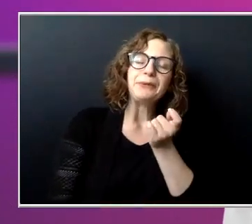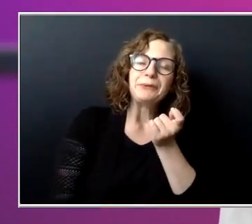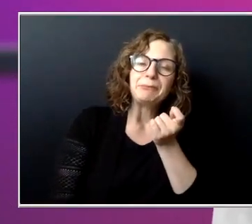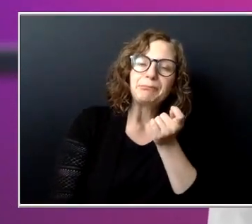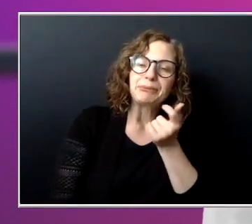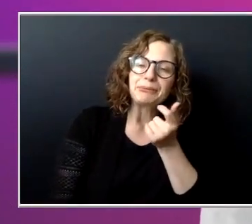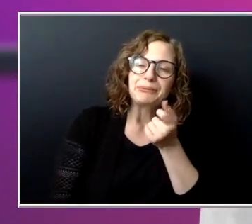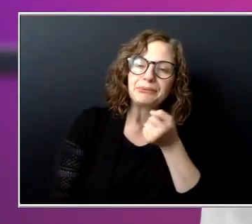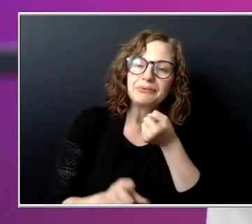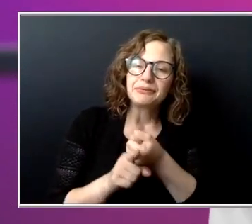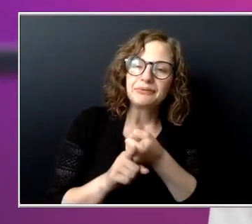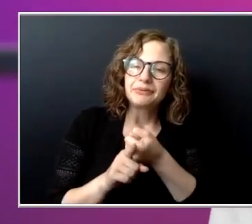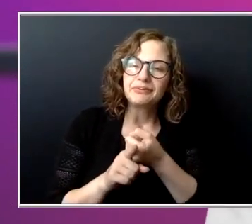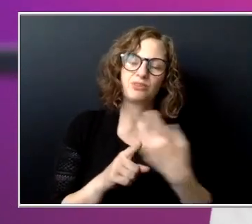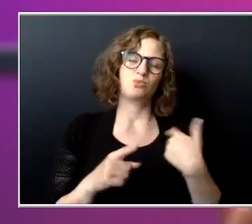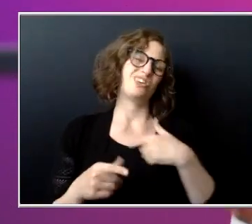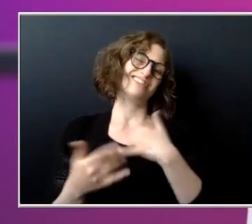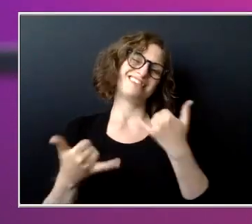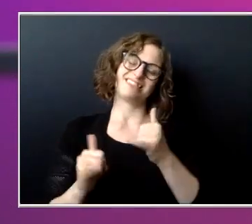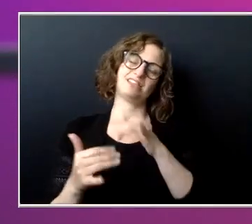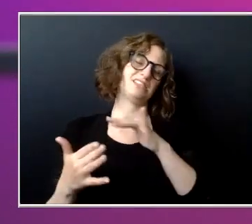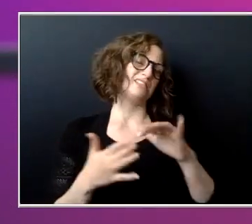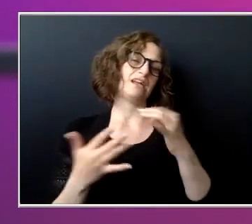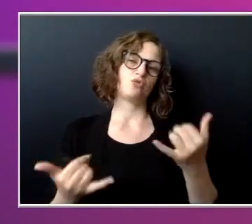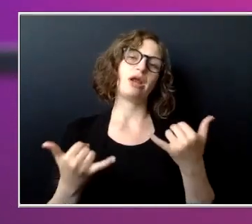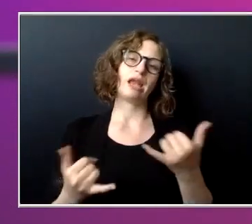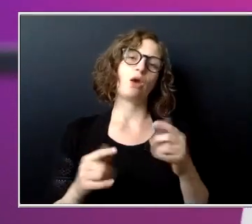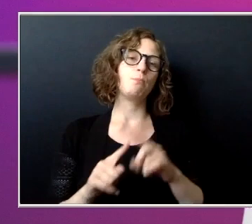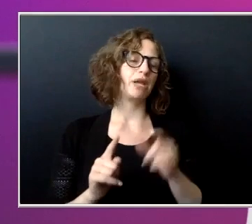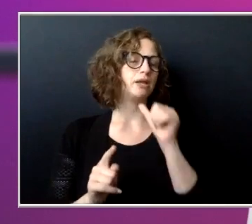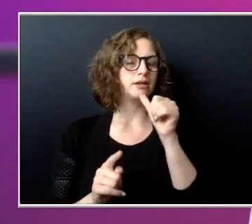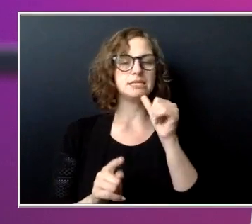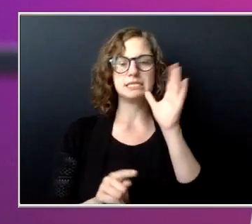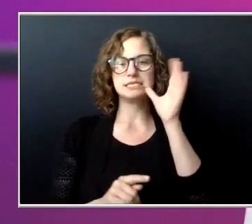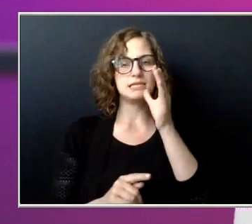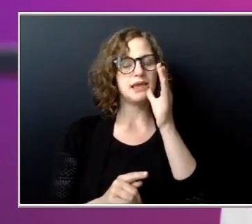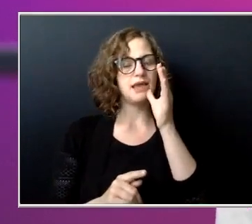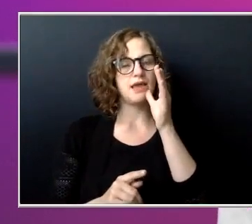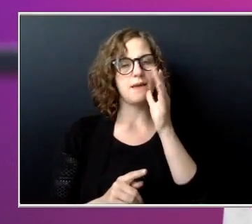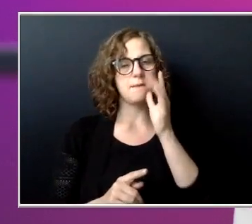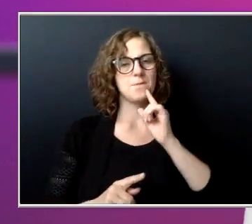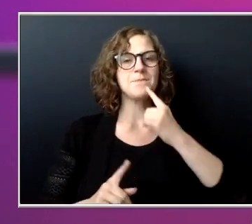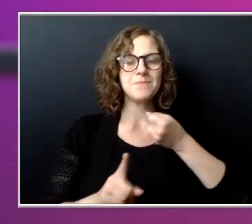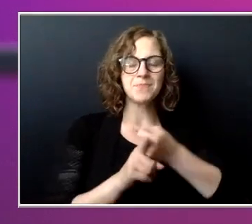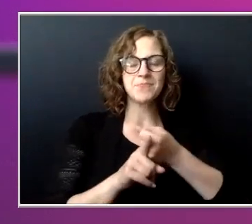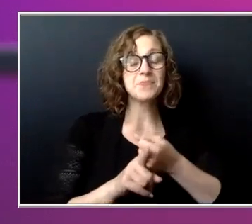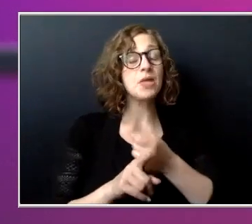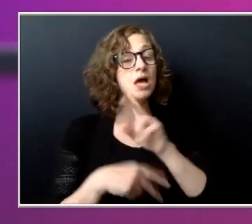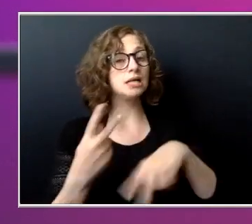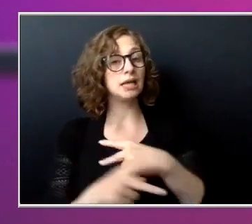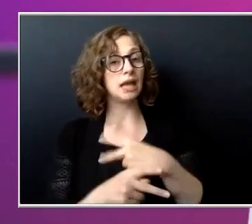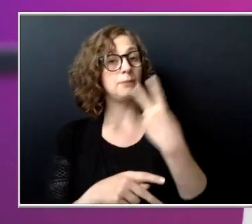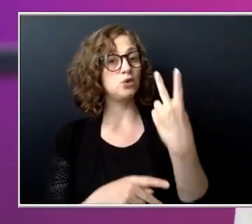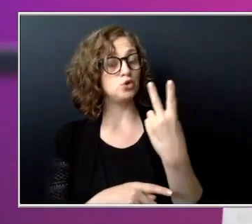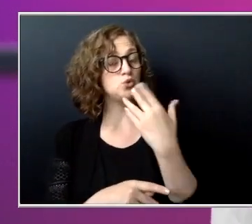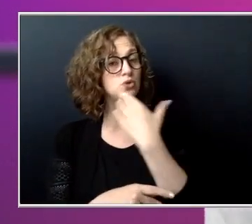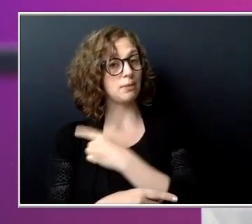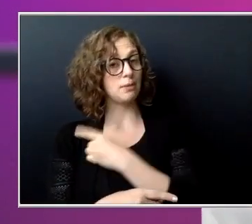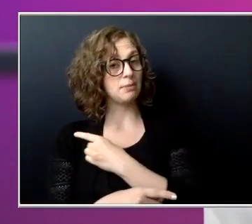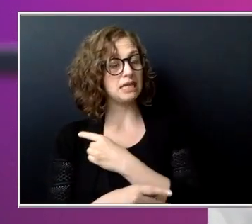pandemic. For type 2 diabetes, it's a little bit more nuanced. We know that genetics play a very important